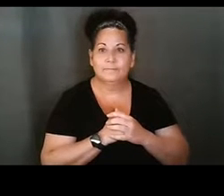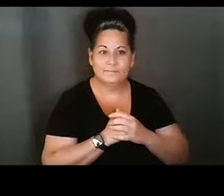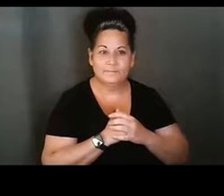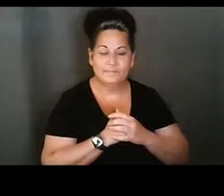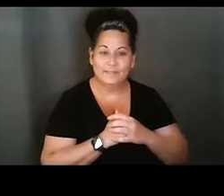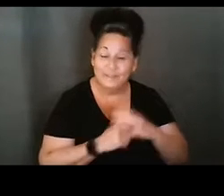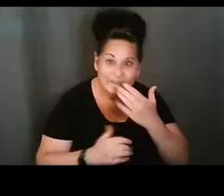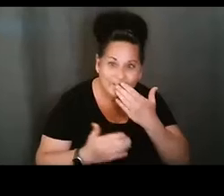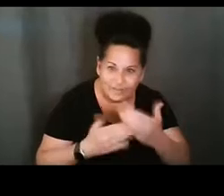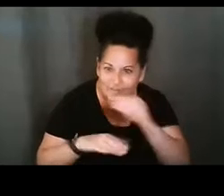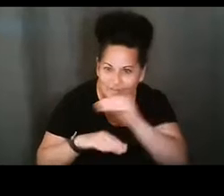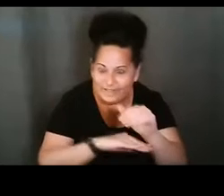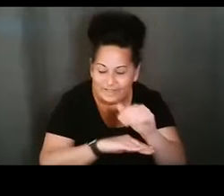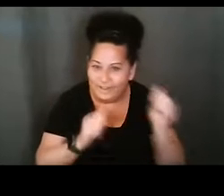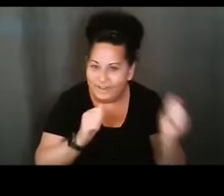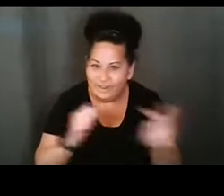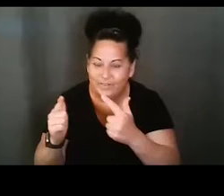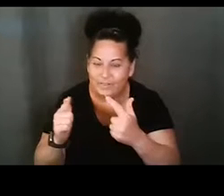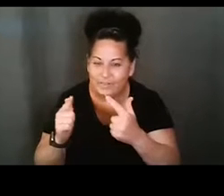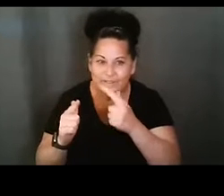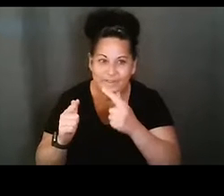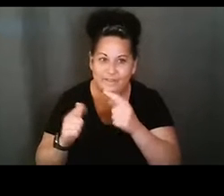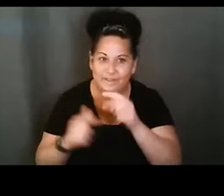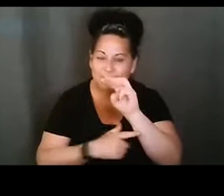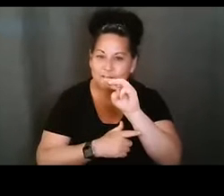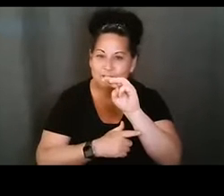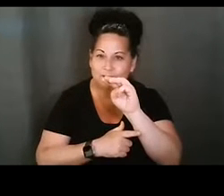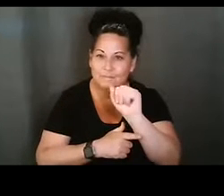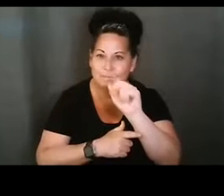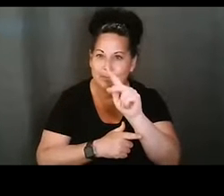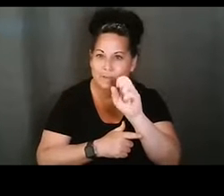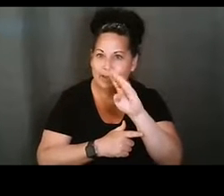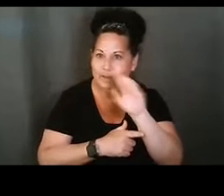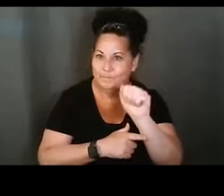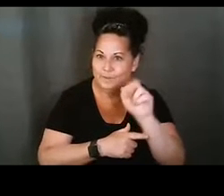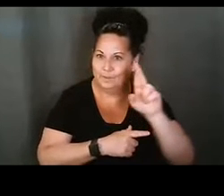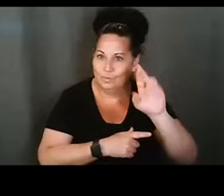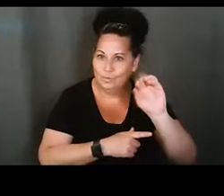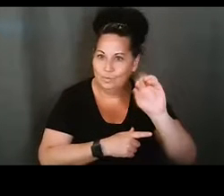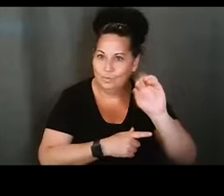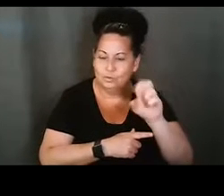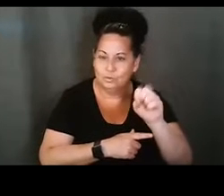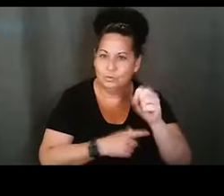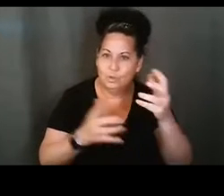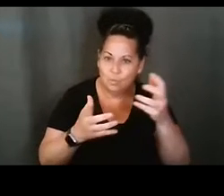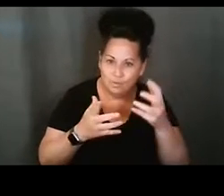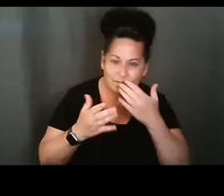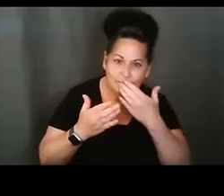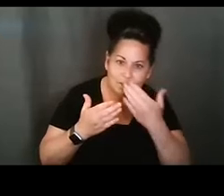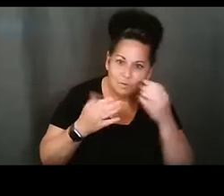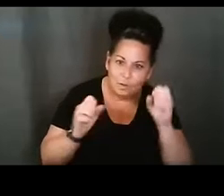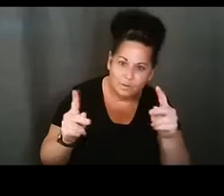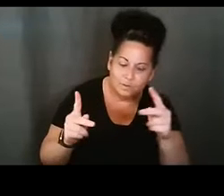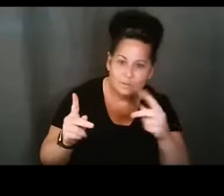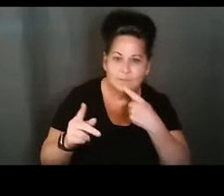Good evening, everyone. And certainly, I appreciate the opportunity to say thank you to everyone.